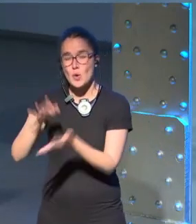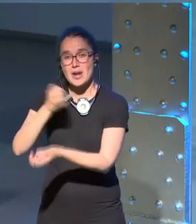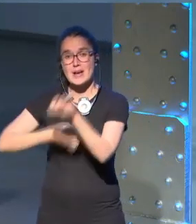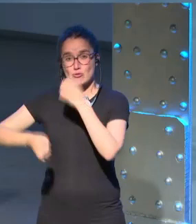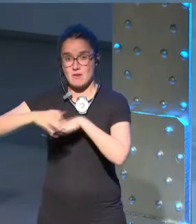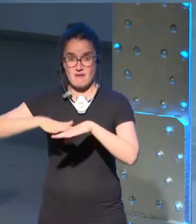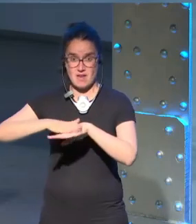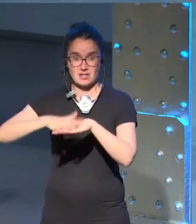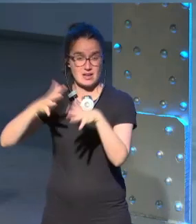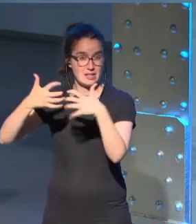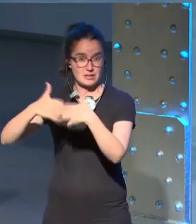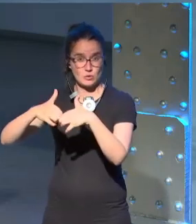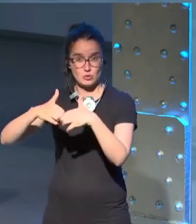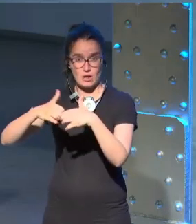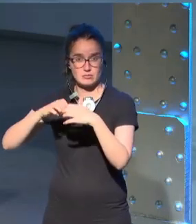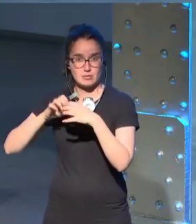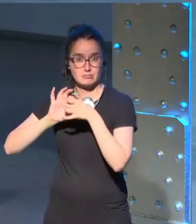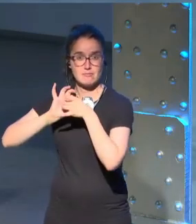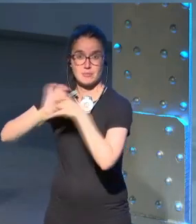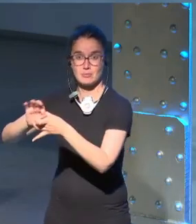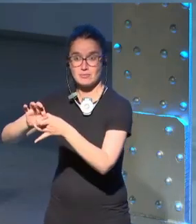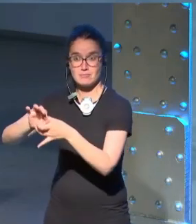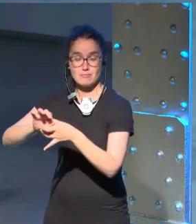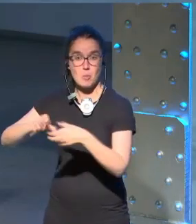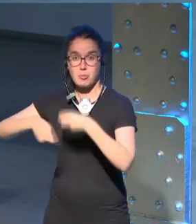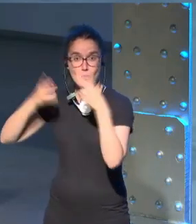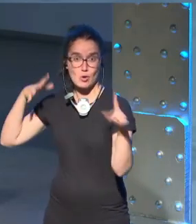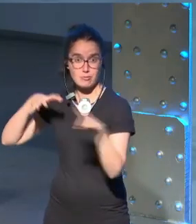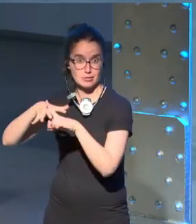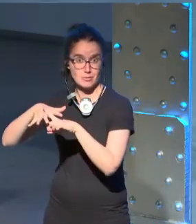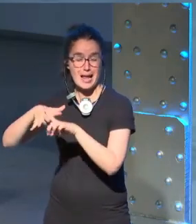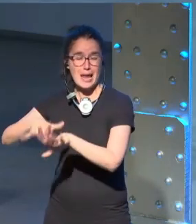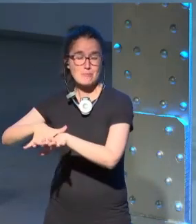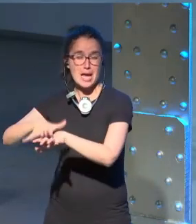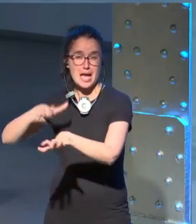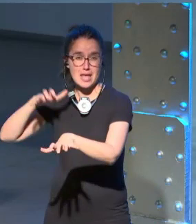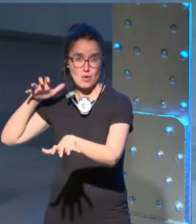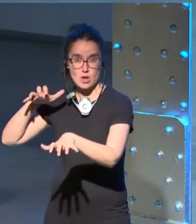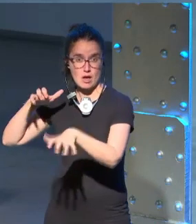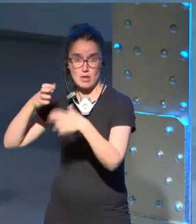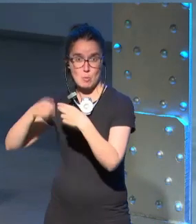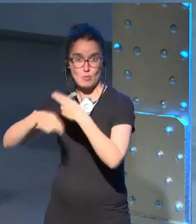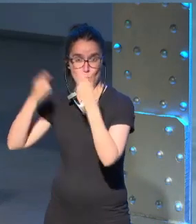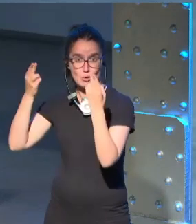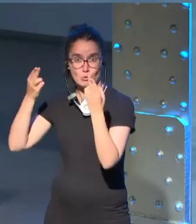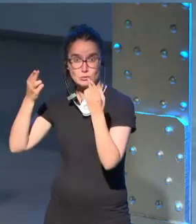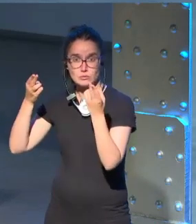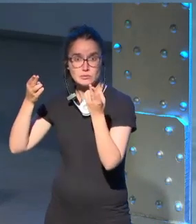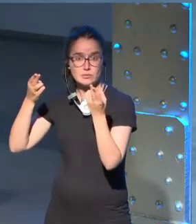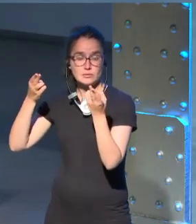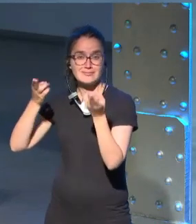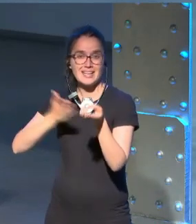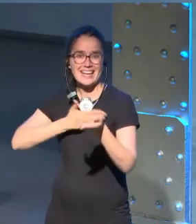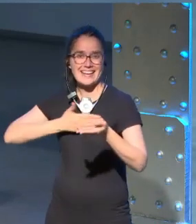industry that relies on audiences. And most audiences don't want enormous amounts of detail.